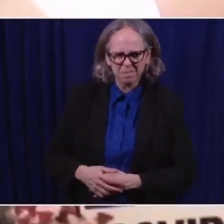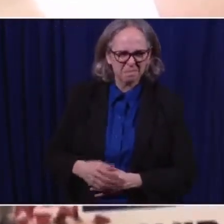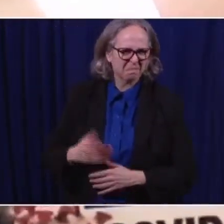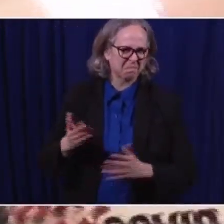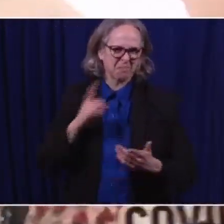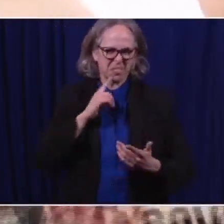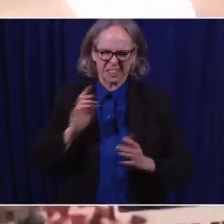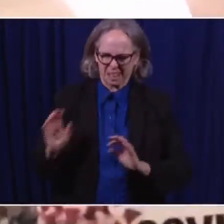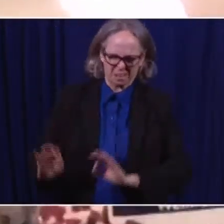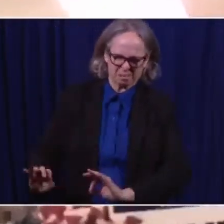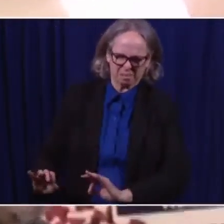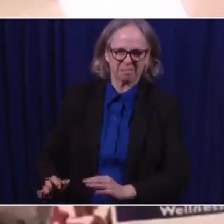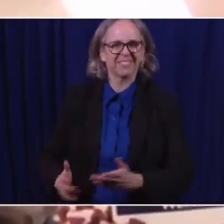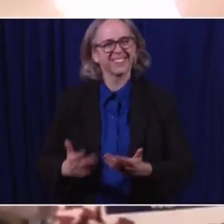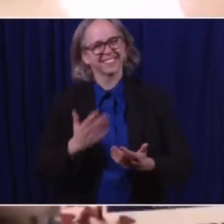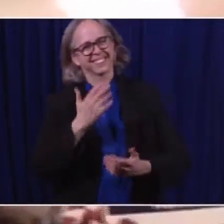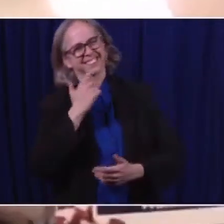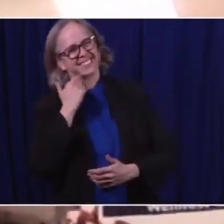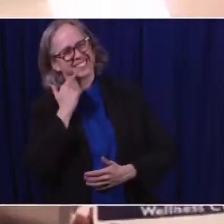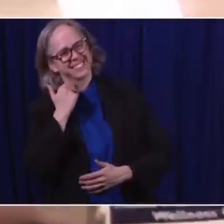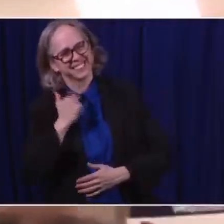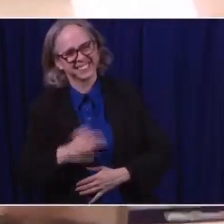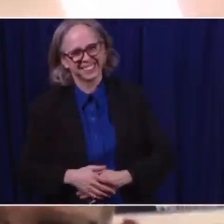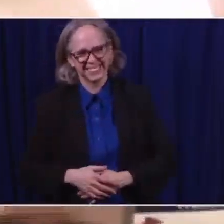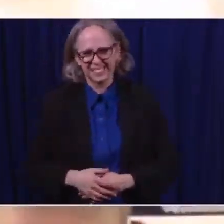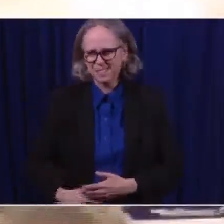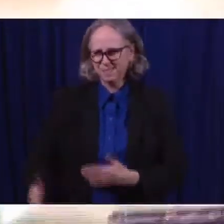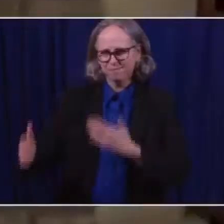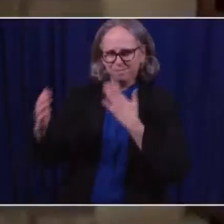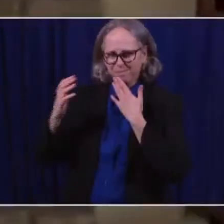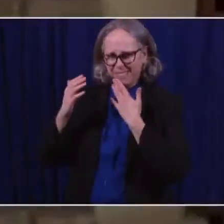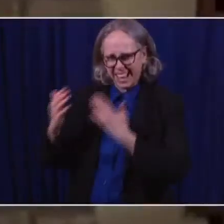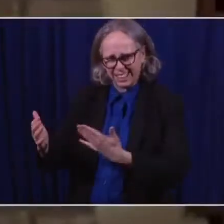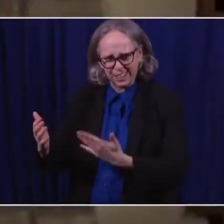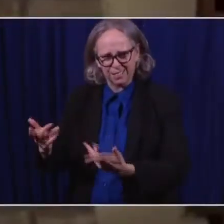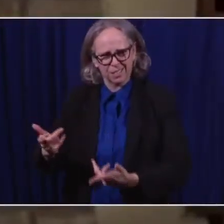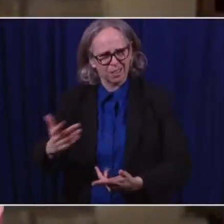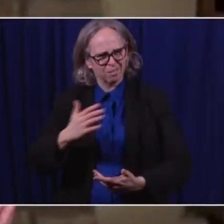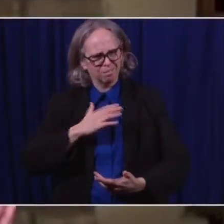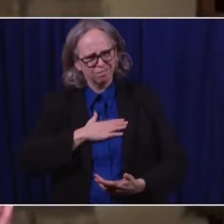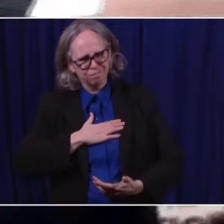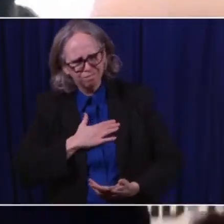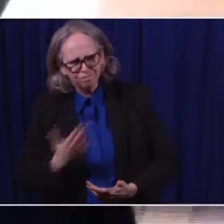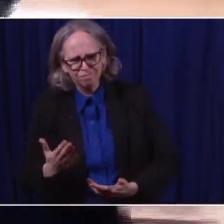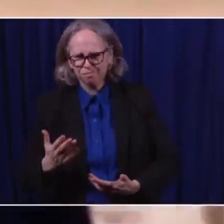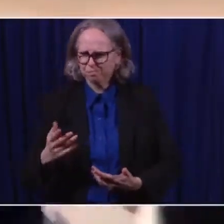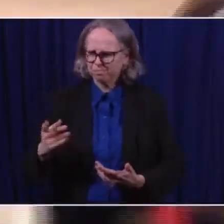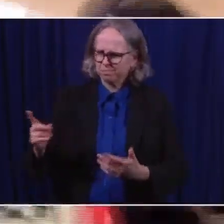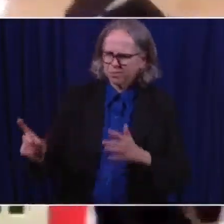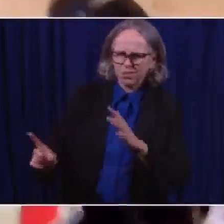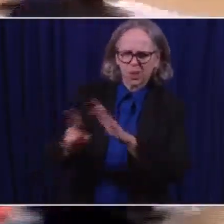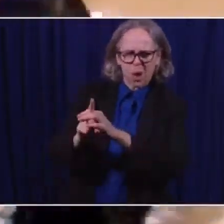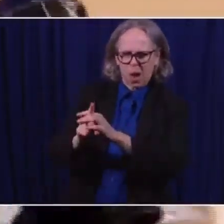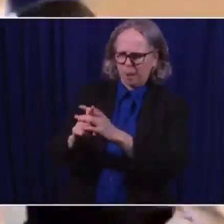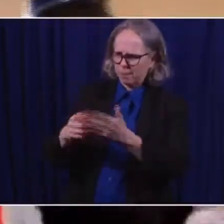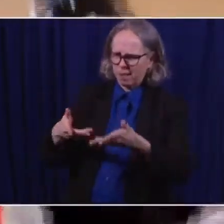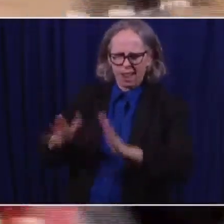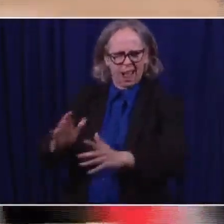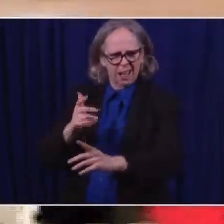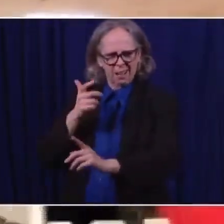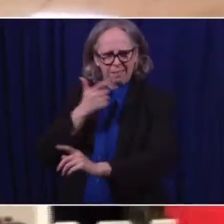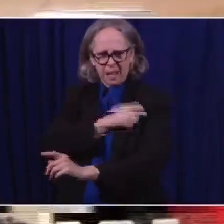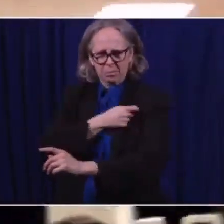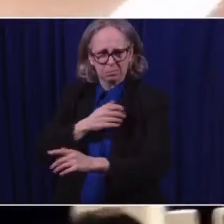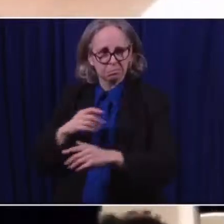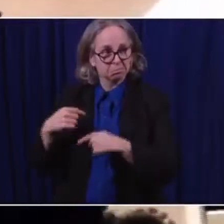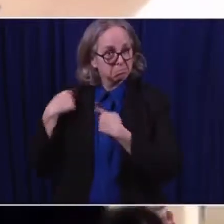right. Well, we appreciate you all being on here today. Going okay? Everything going all right today? Yes.